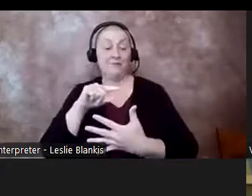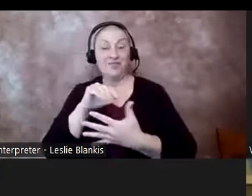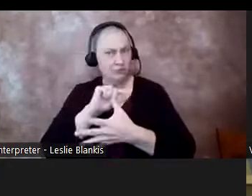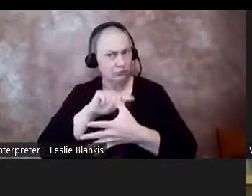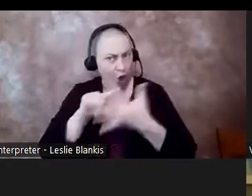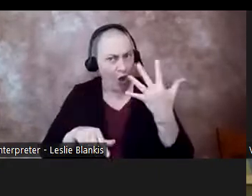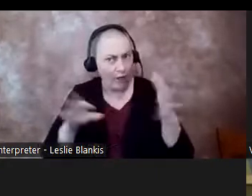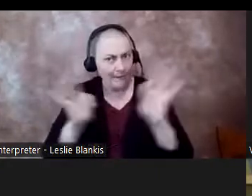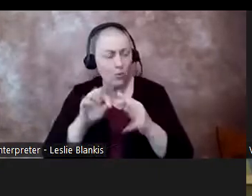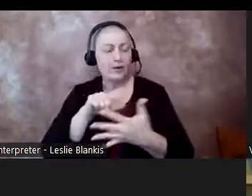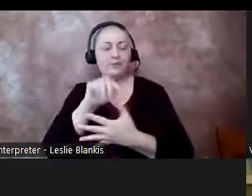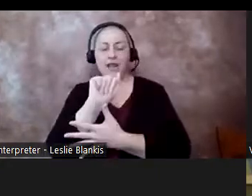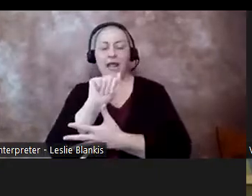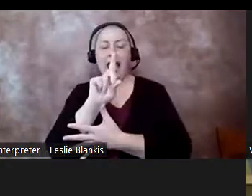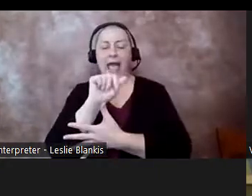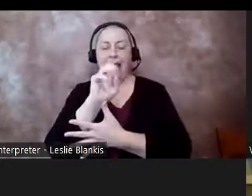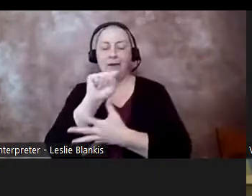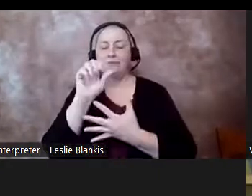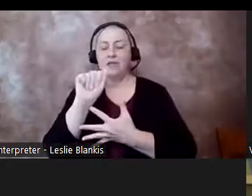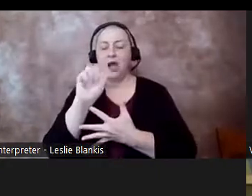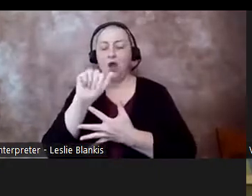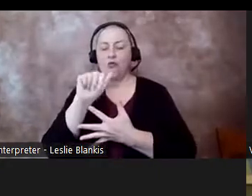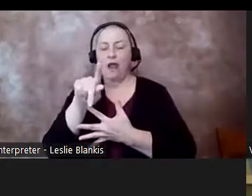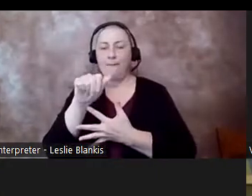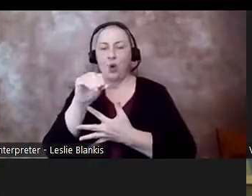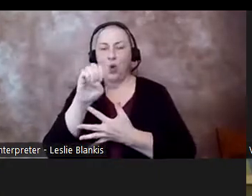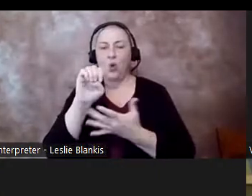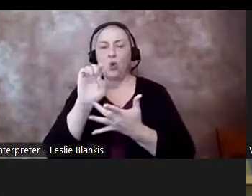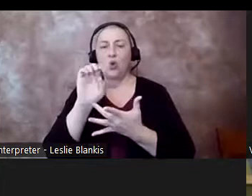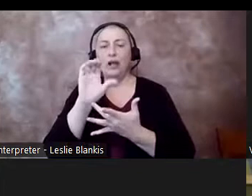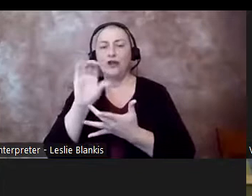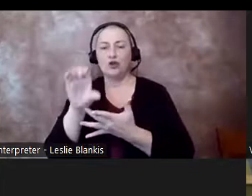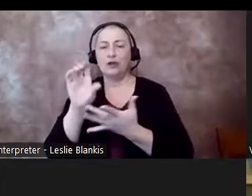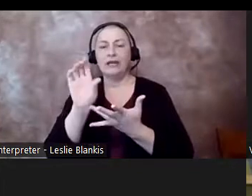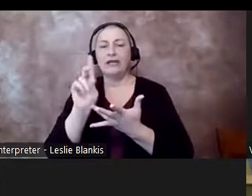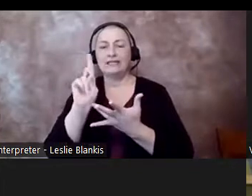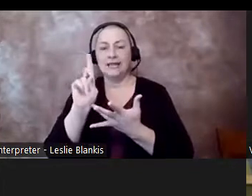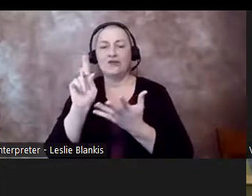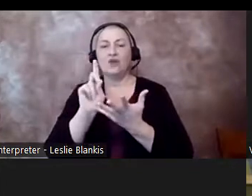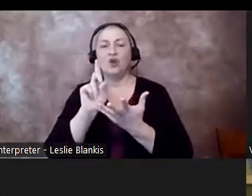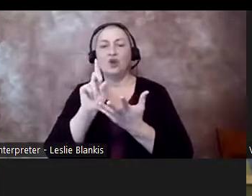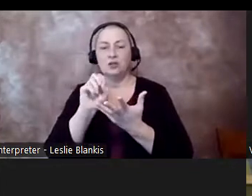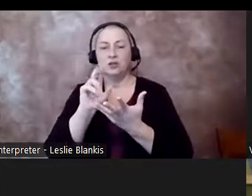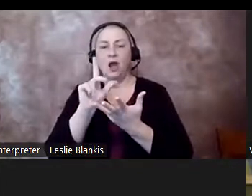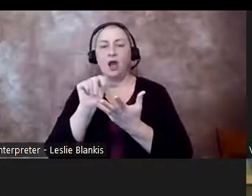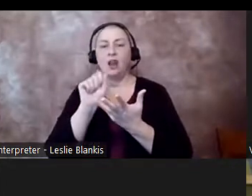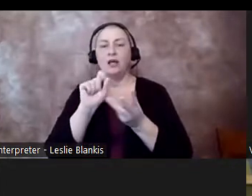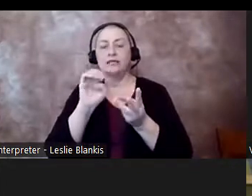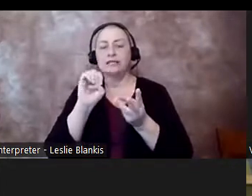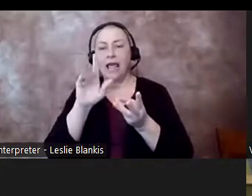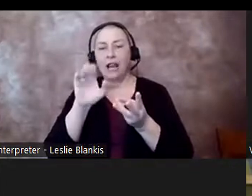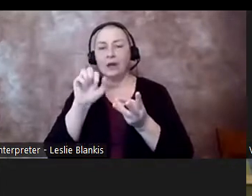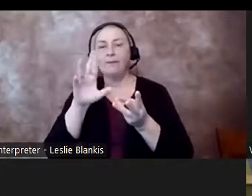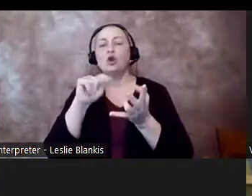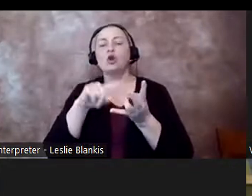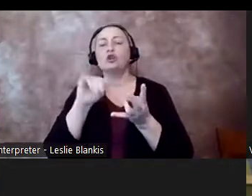important. Adams, Arapahoe, Clear Creek, Denver, Douglas, Elbert, and Jefferson